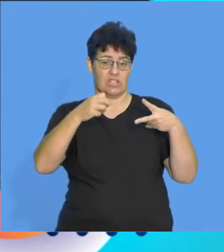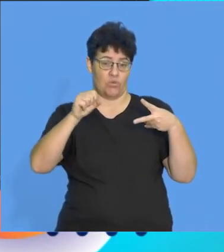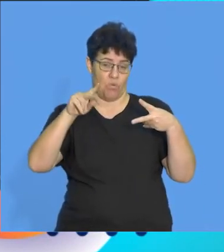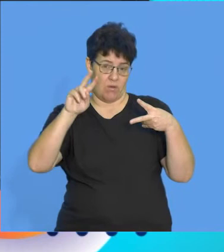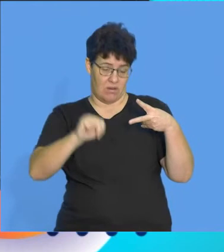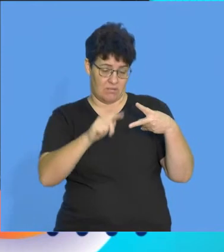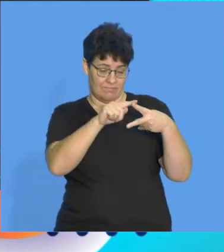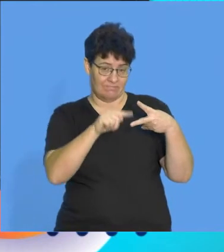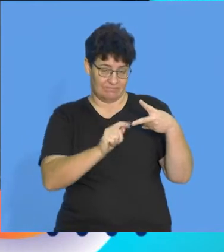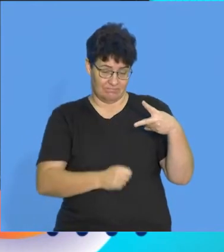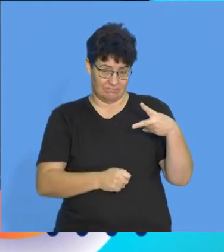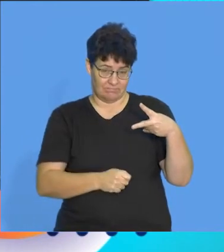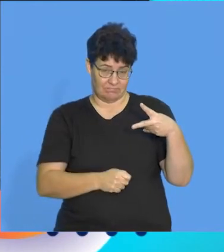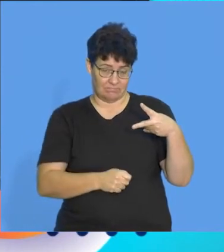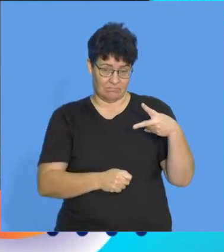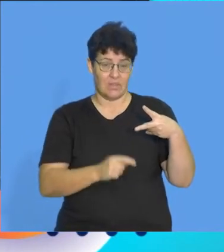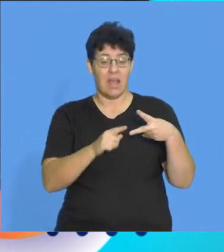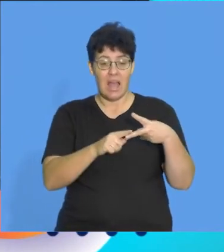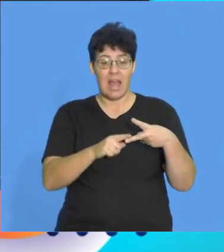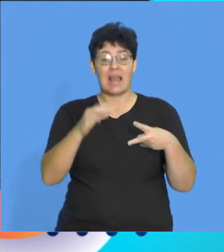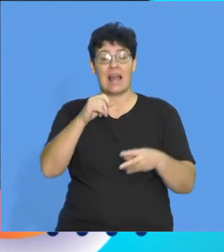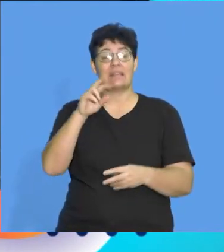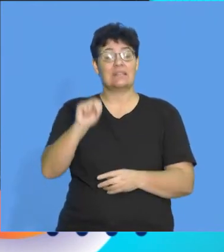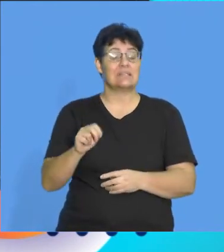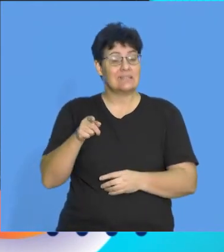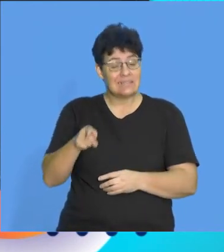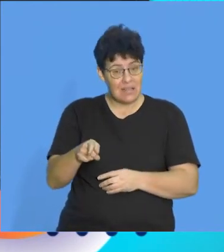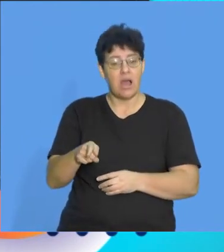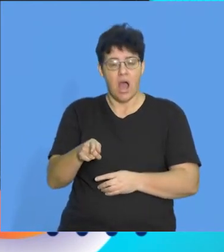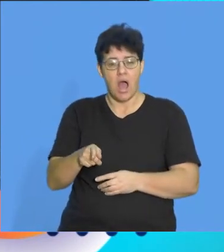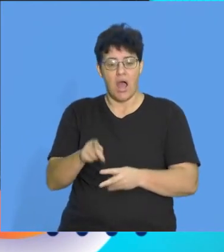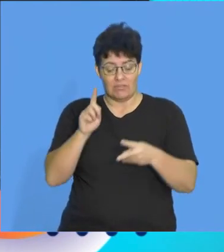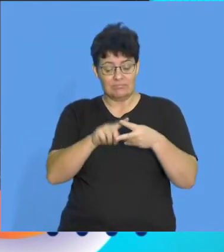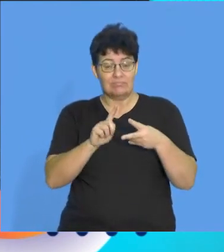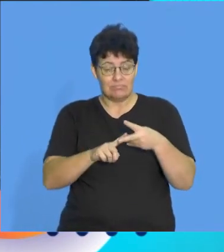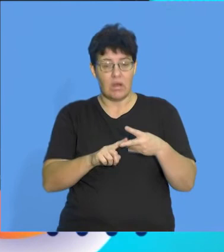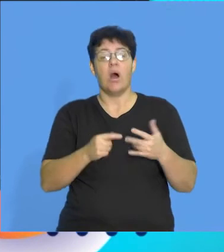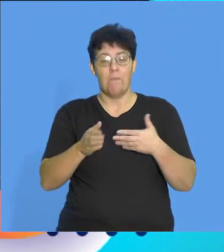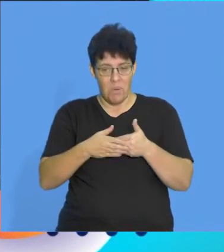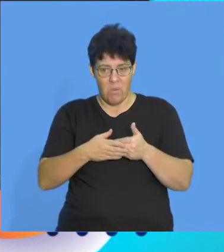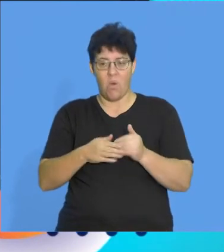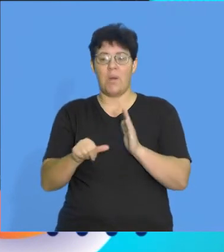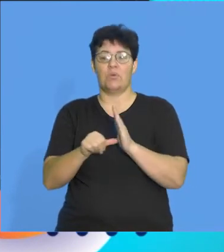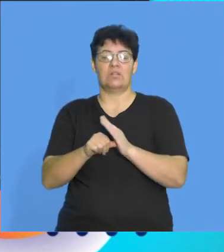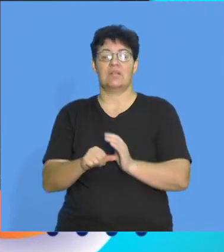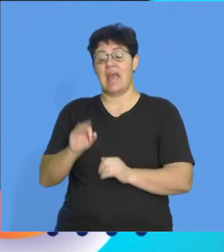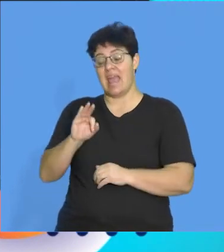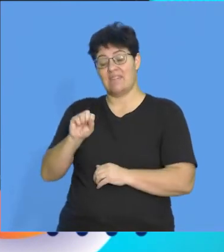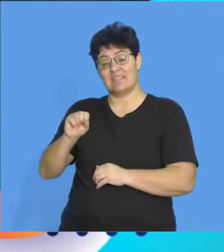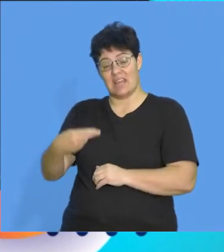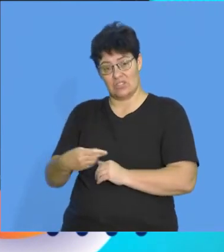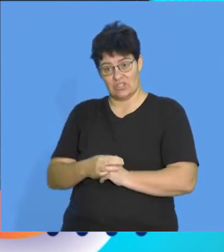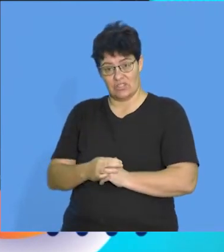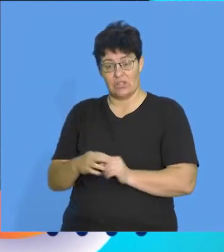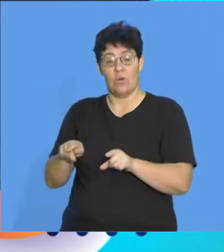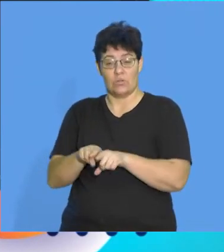also know that the pituitary gland, or the hypophysis, releases two important hormones, and these were FSH